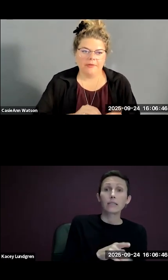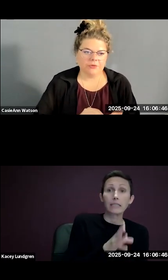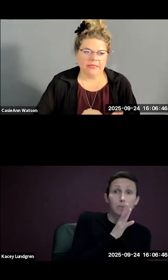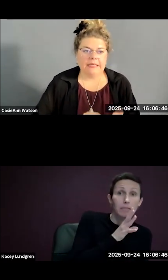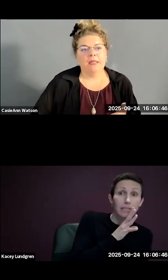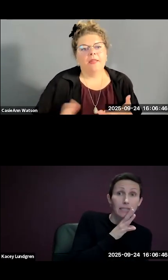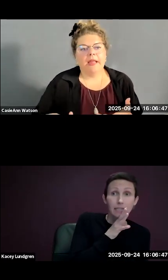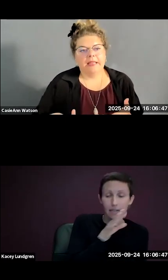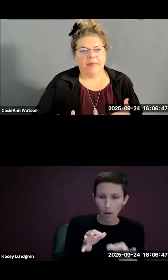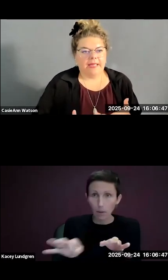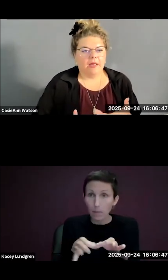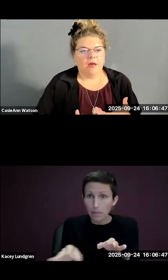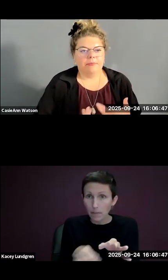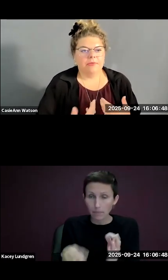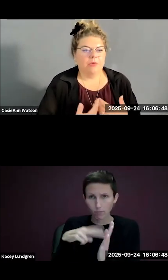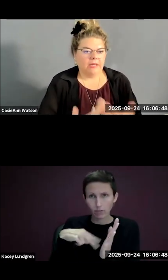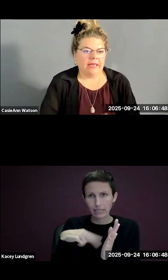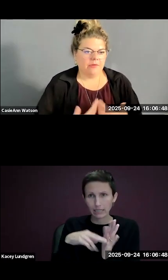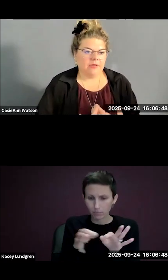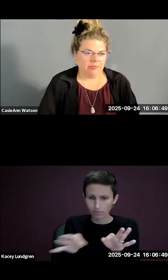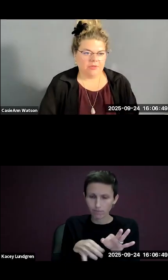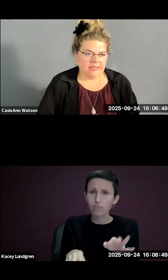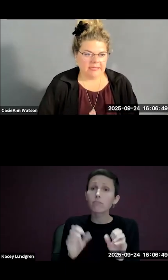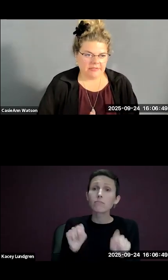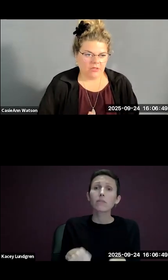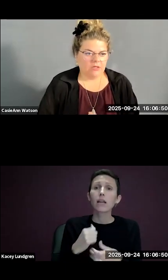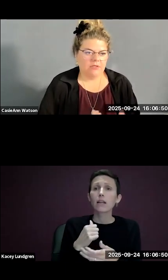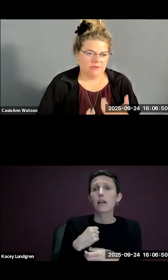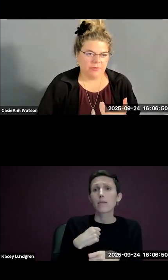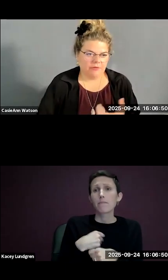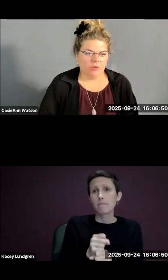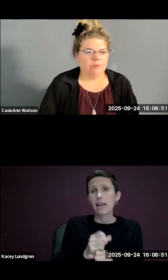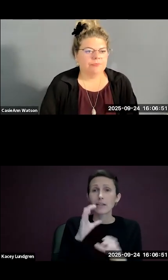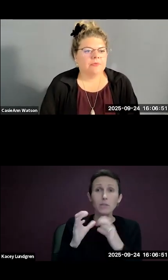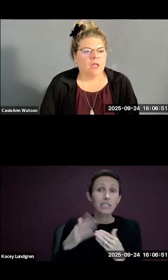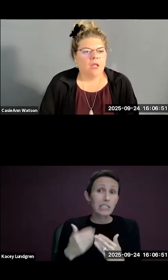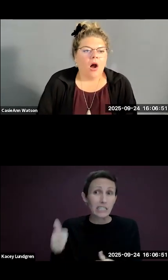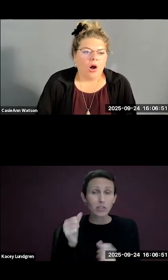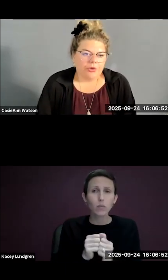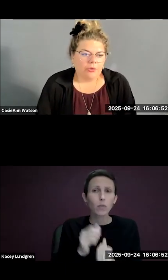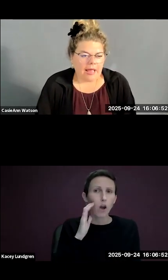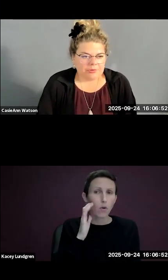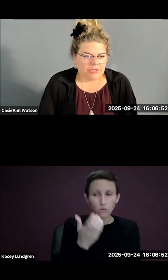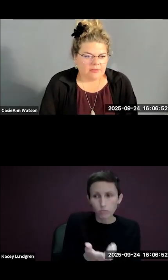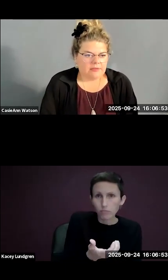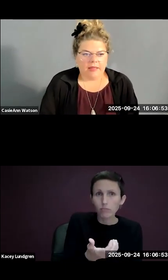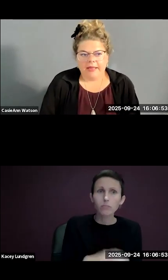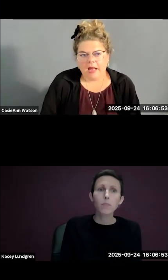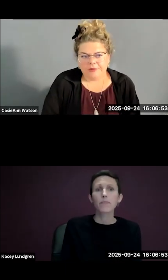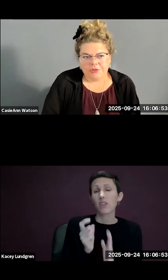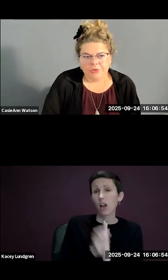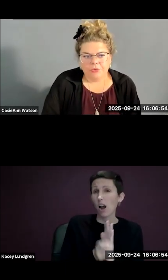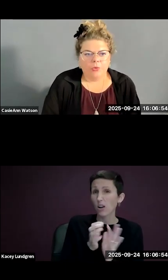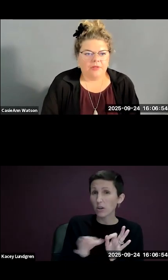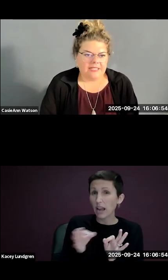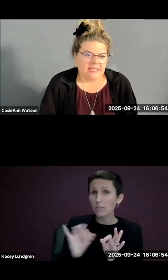words will pop up on the screen that can make communicating with a deaf person easier just from your phone. Auto captions,